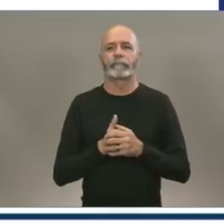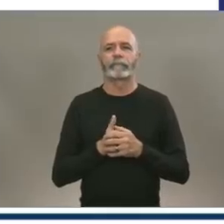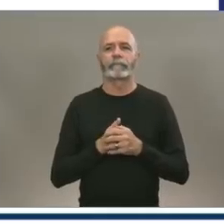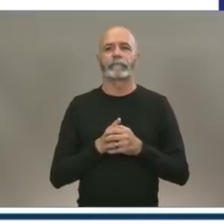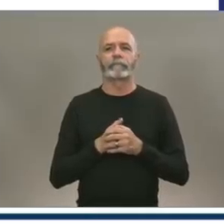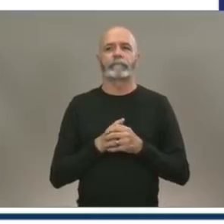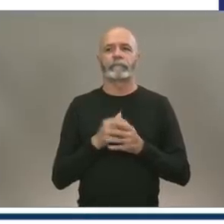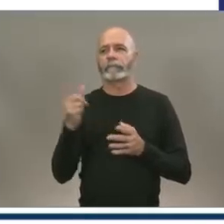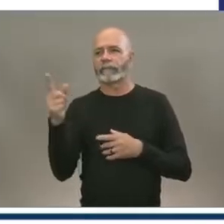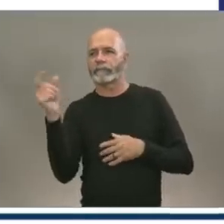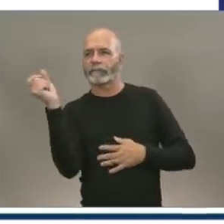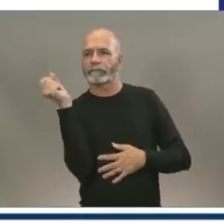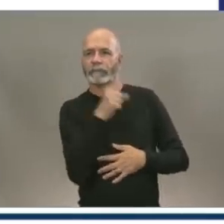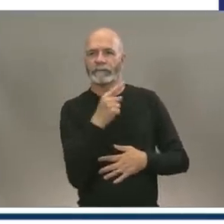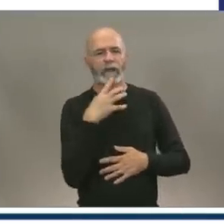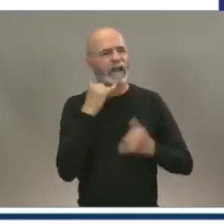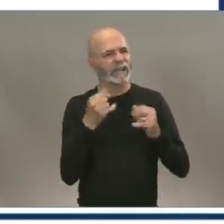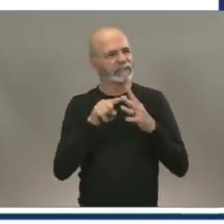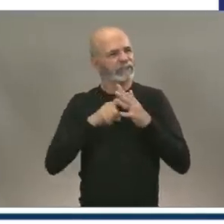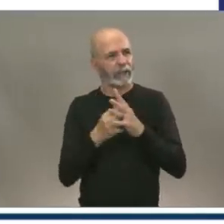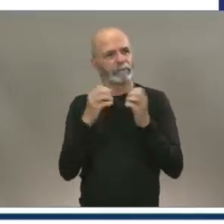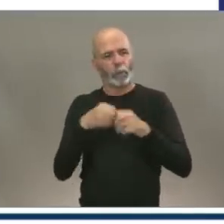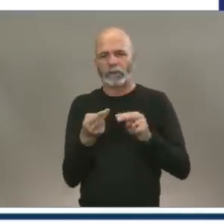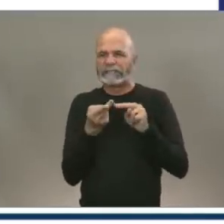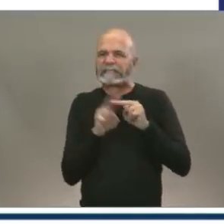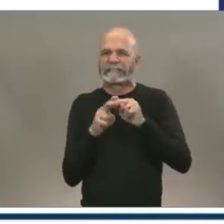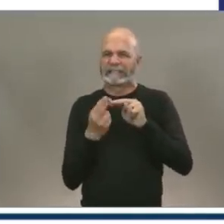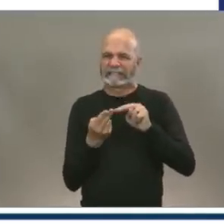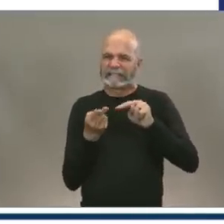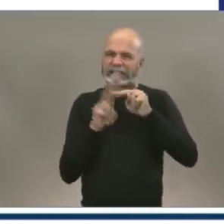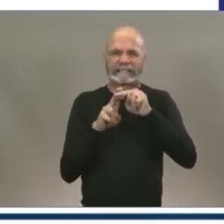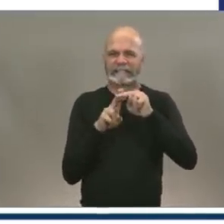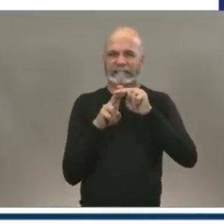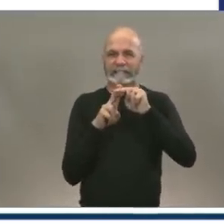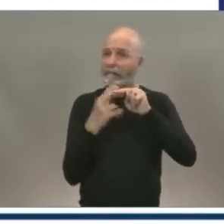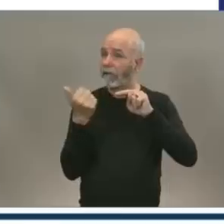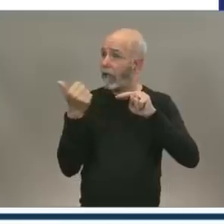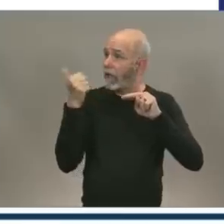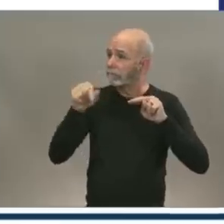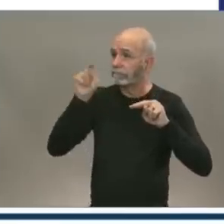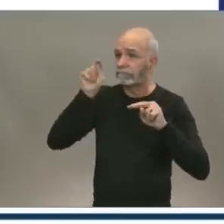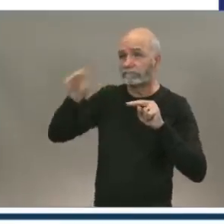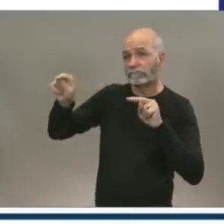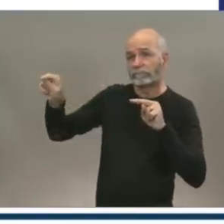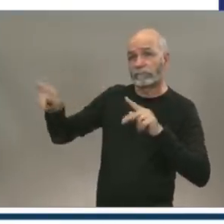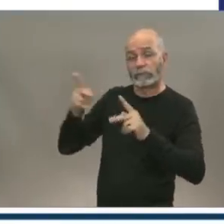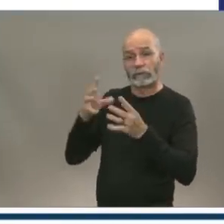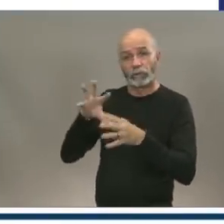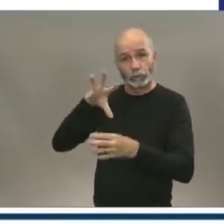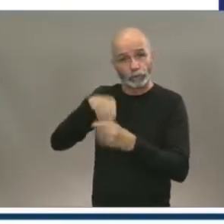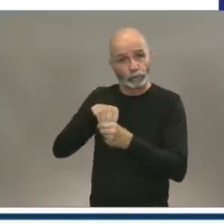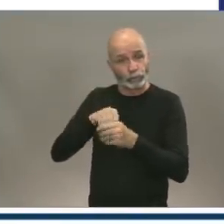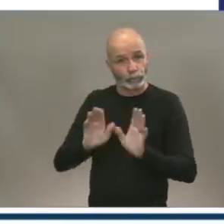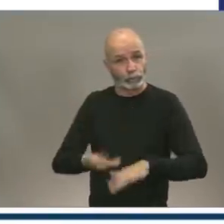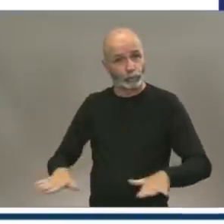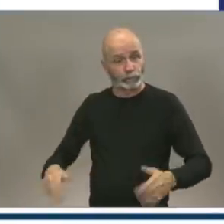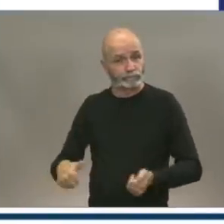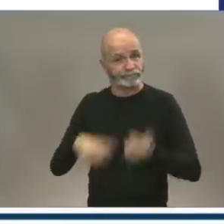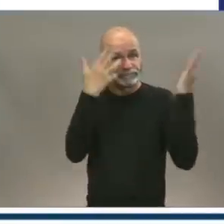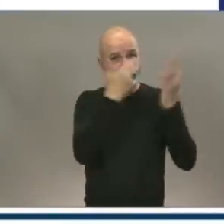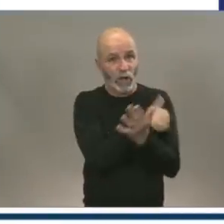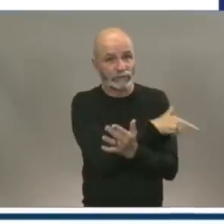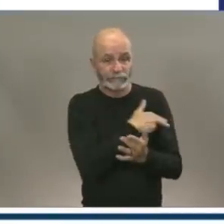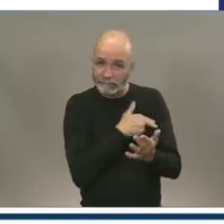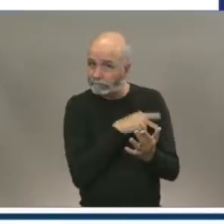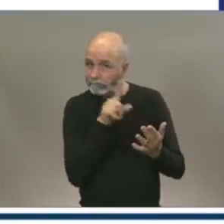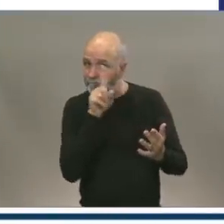there, and are any of those people hospitalized children? And lastly, the number reported